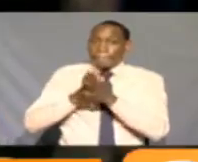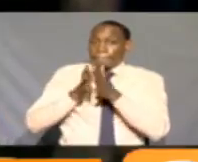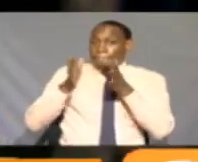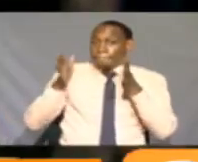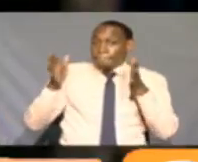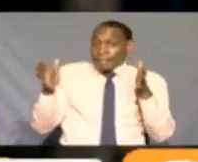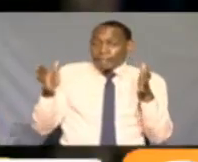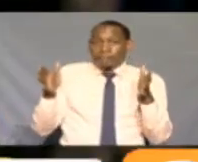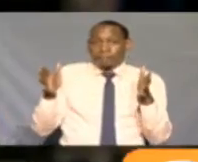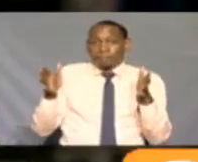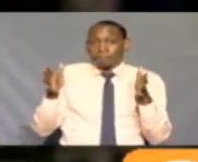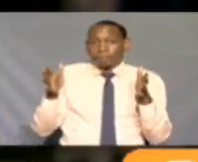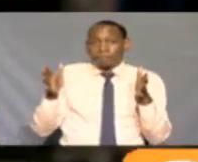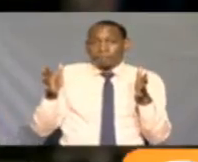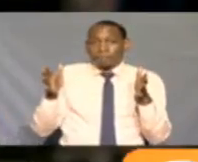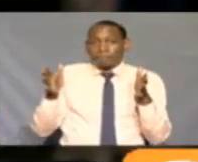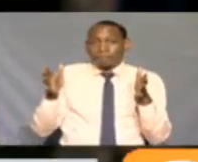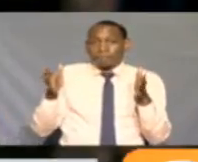kind of